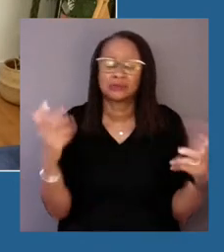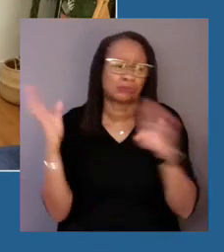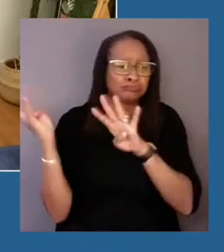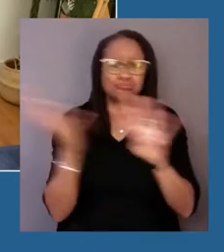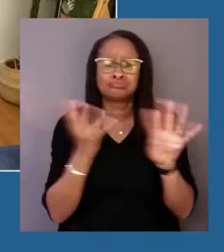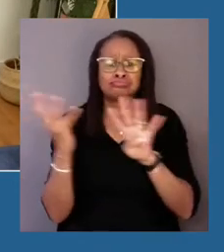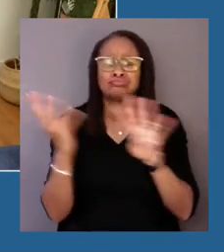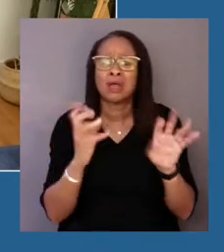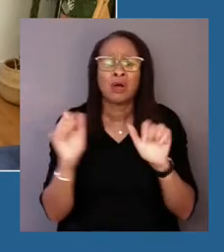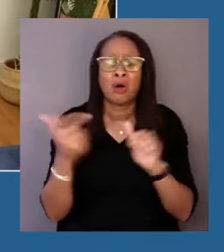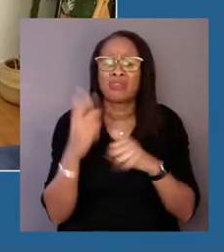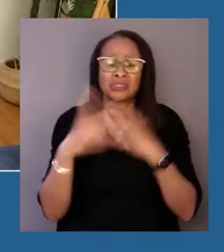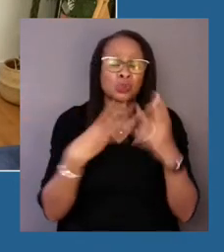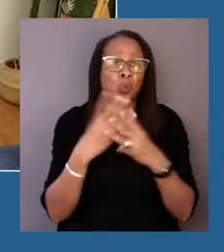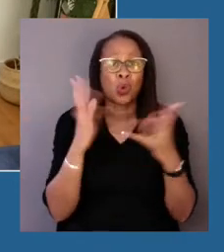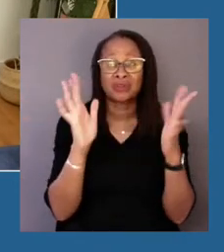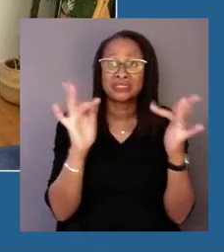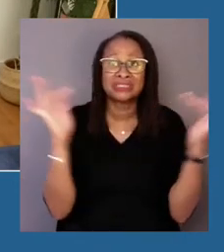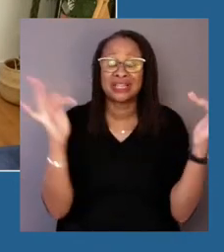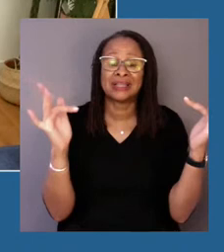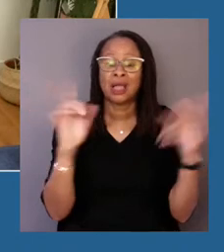delights all about oil.